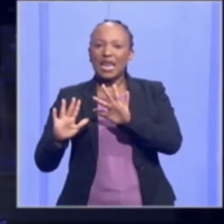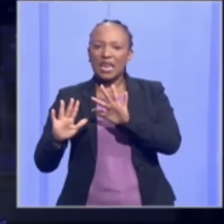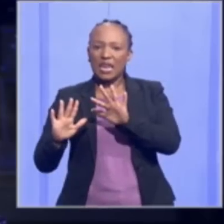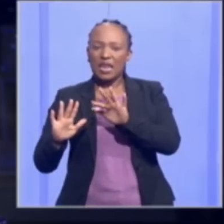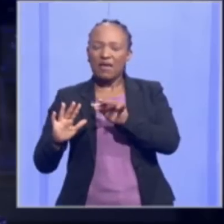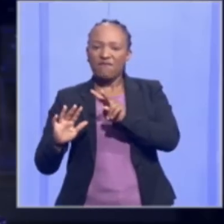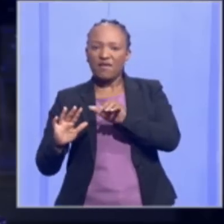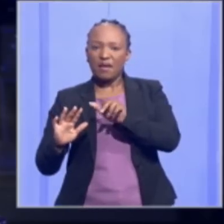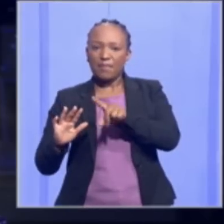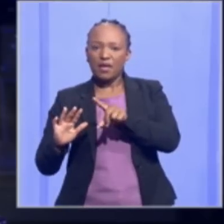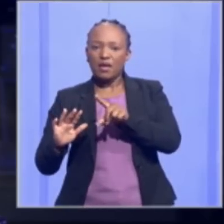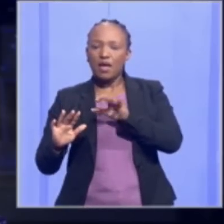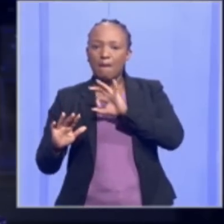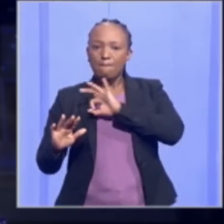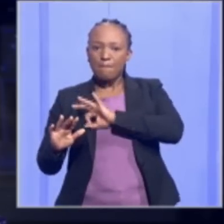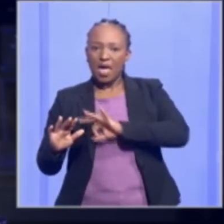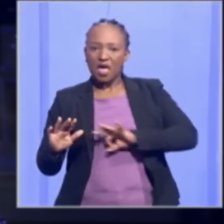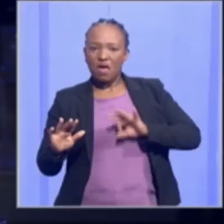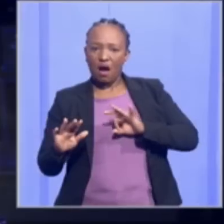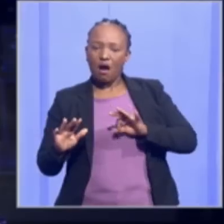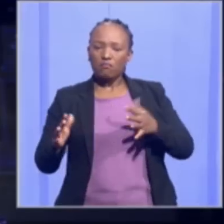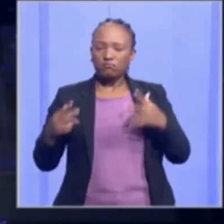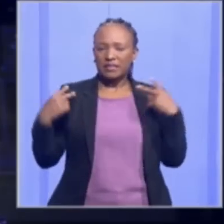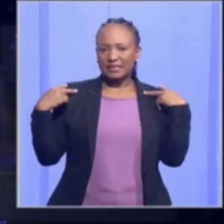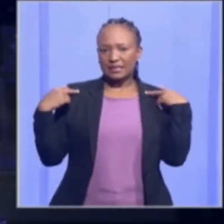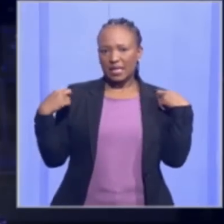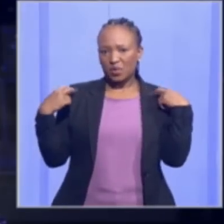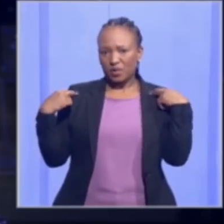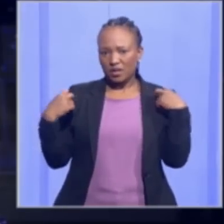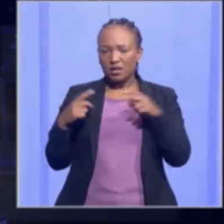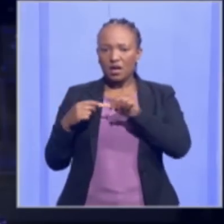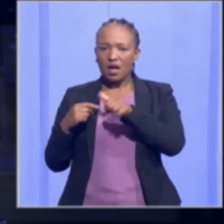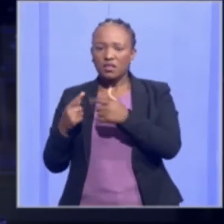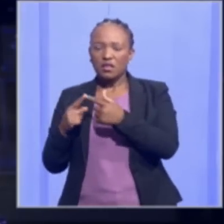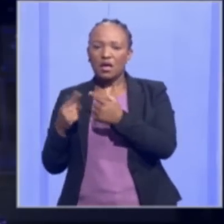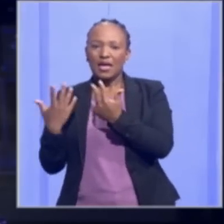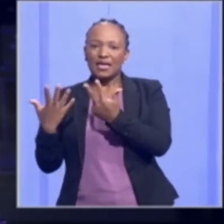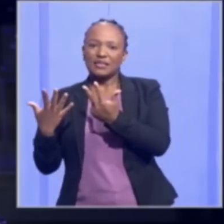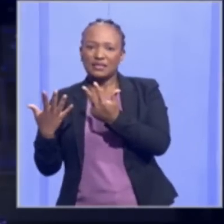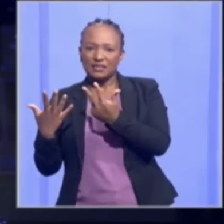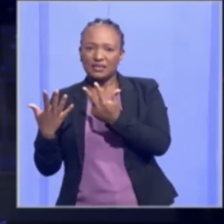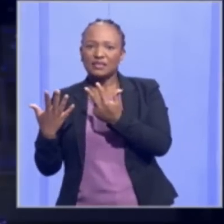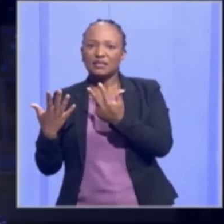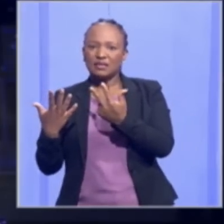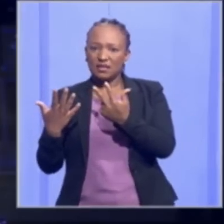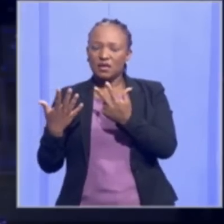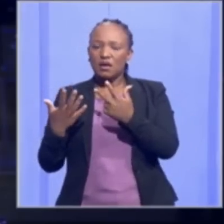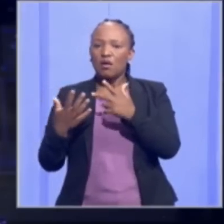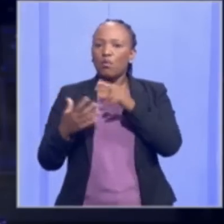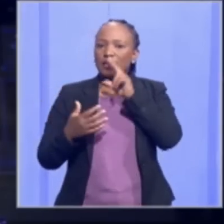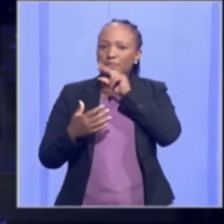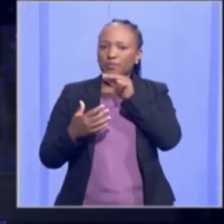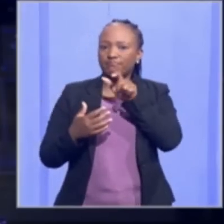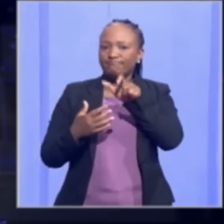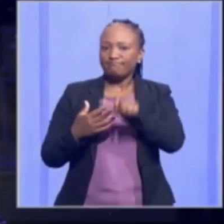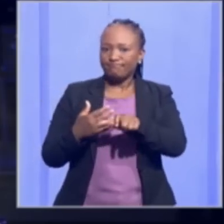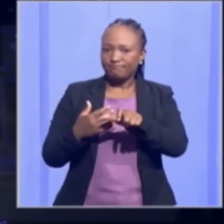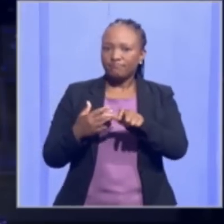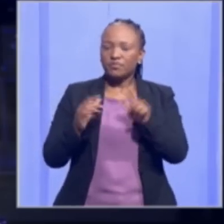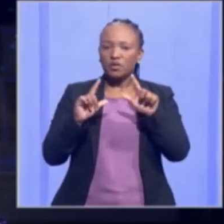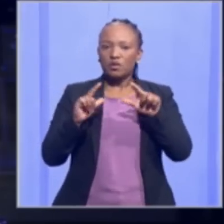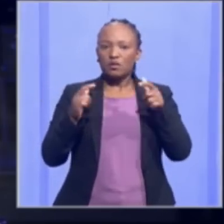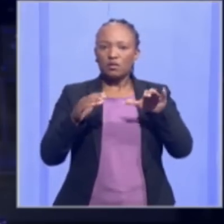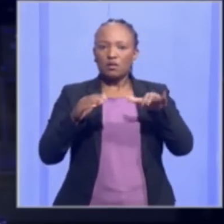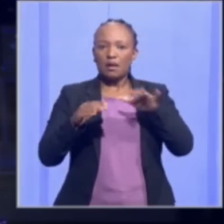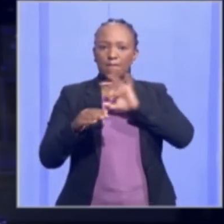VIP ho sireletsa meyara, ba robedi ba sireletsa motsamaisi wa dipuisano, ha ditho tsa komiti ya